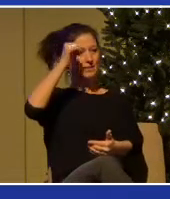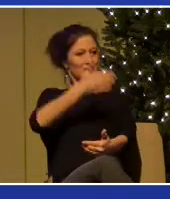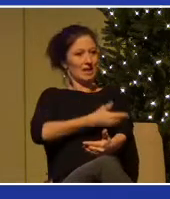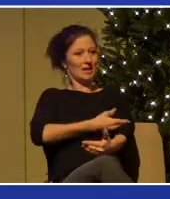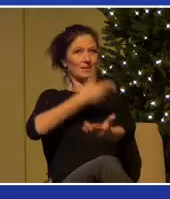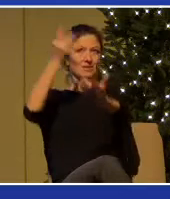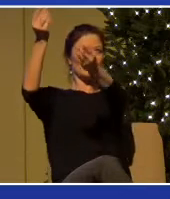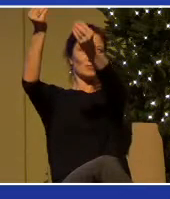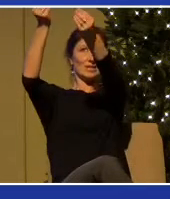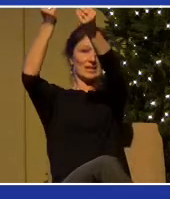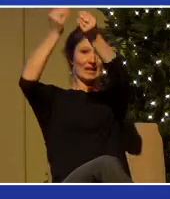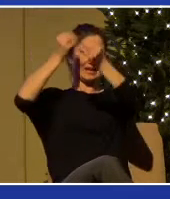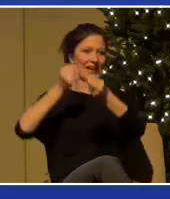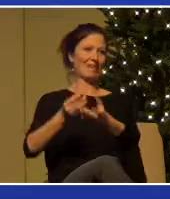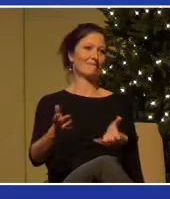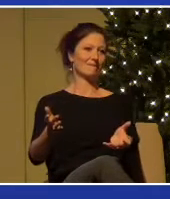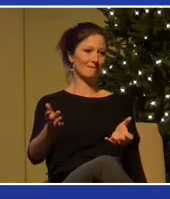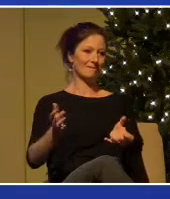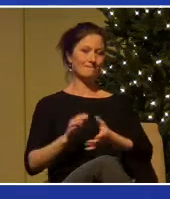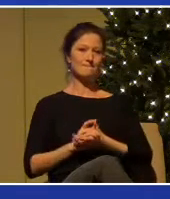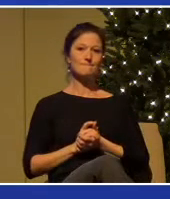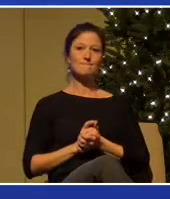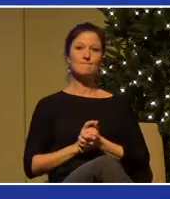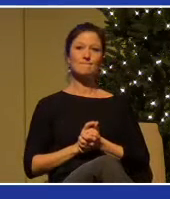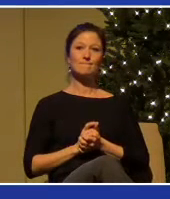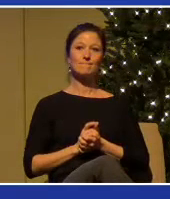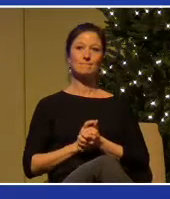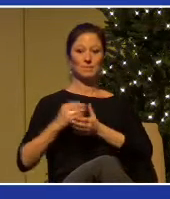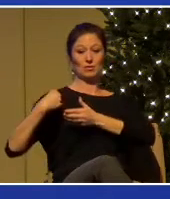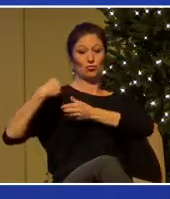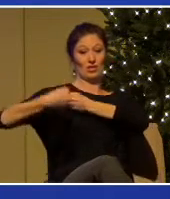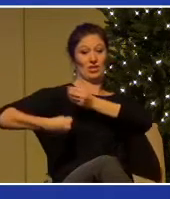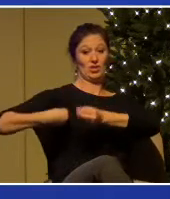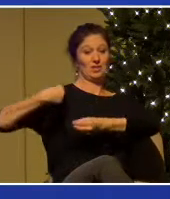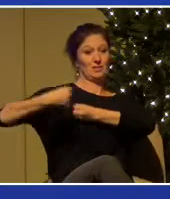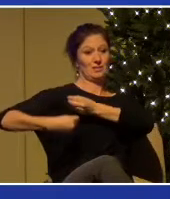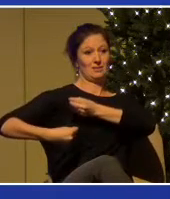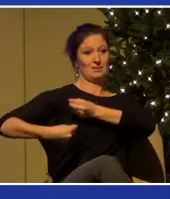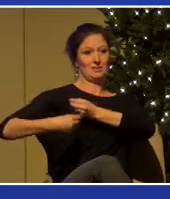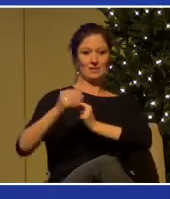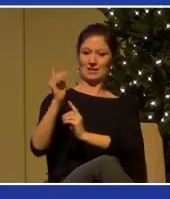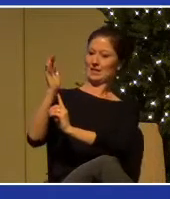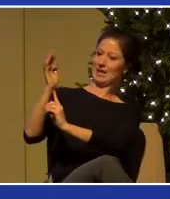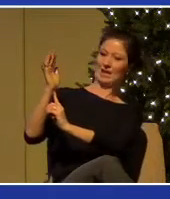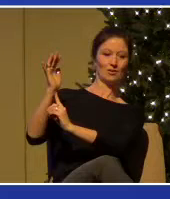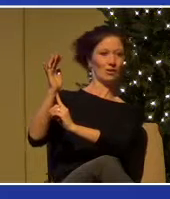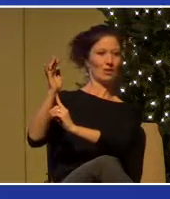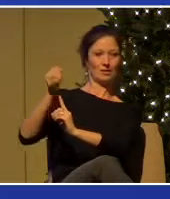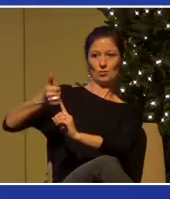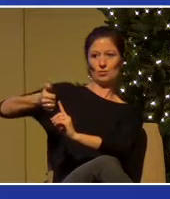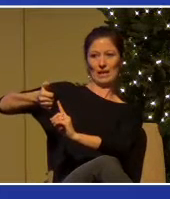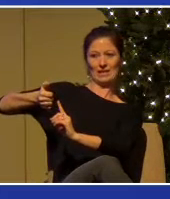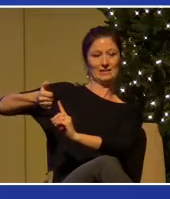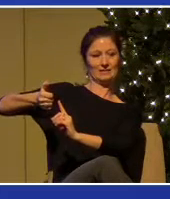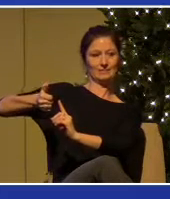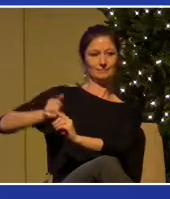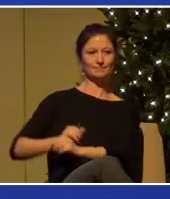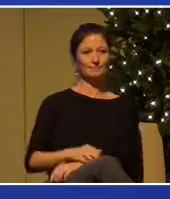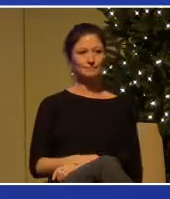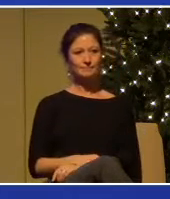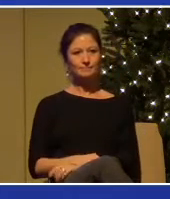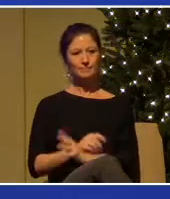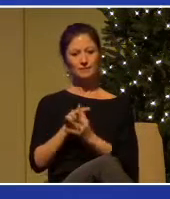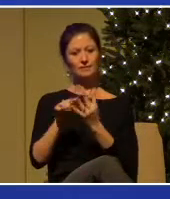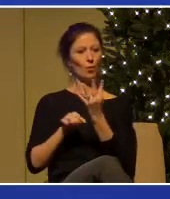child. It is tradition to light candles at Advent. There are 4 candles around